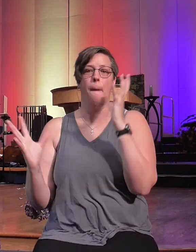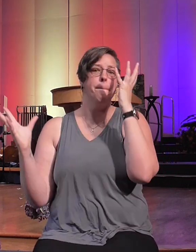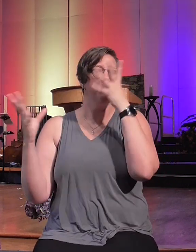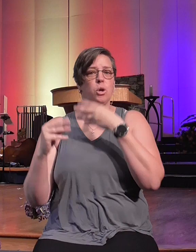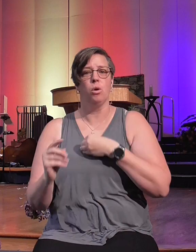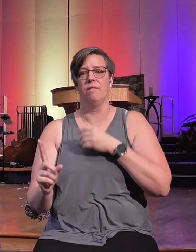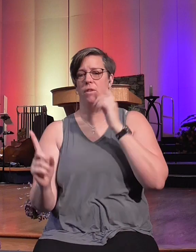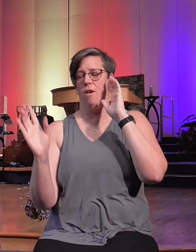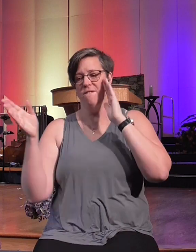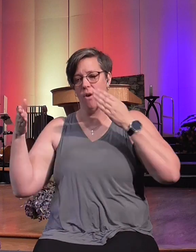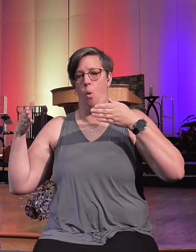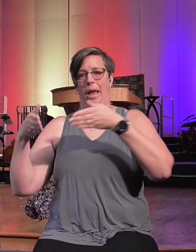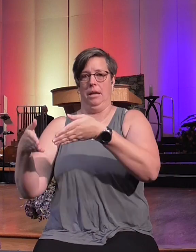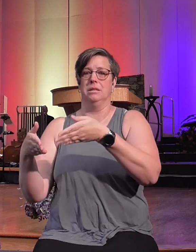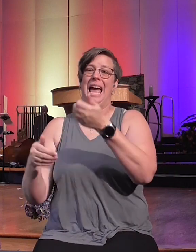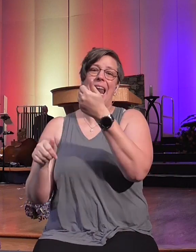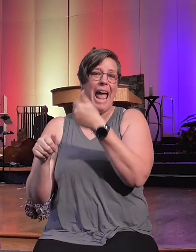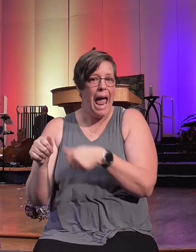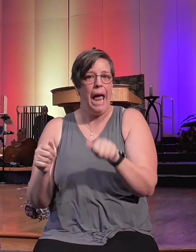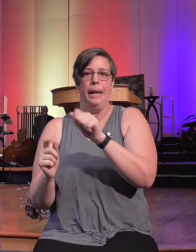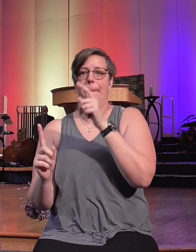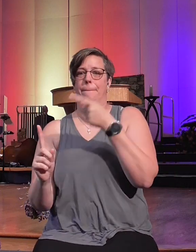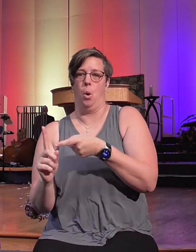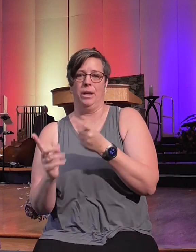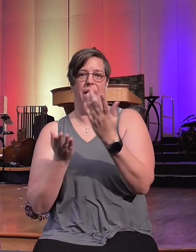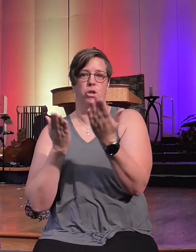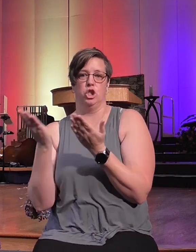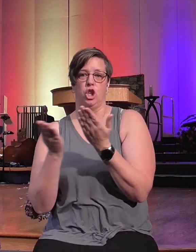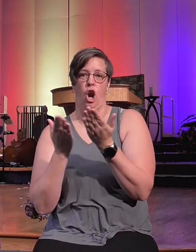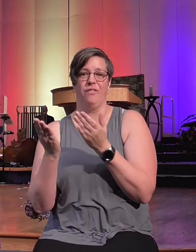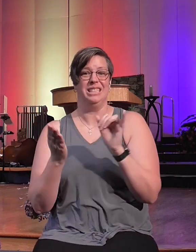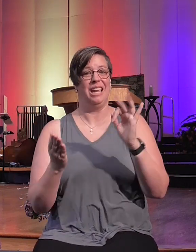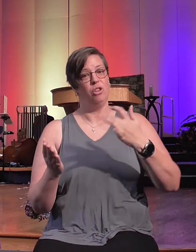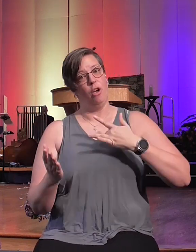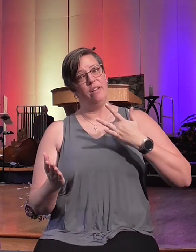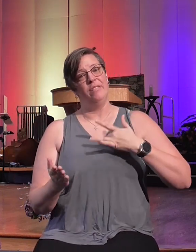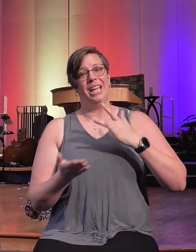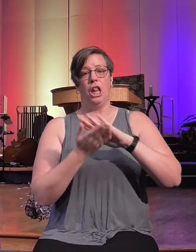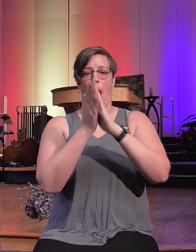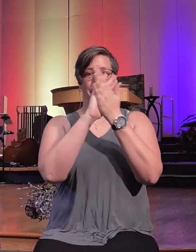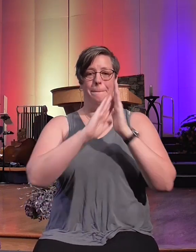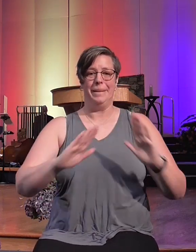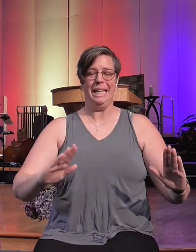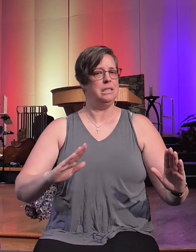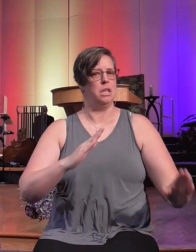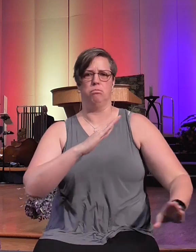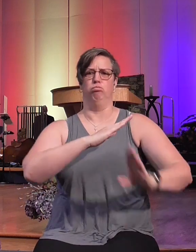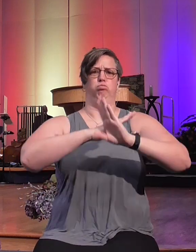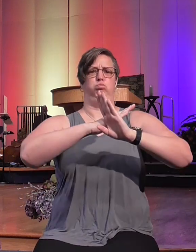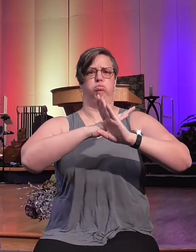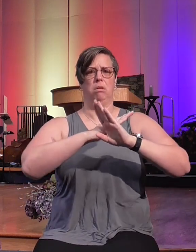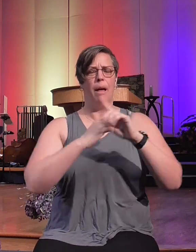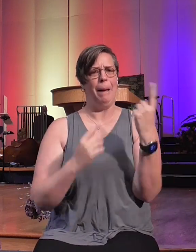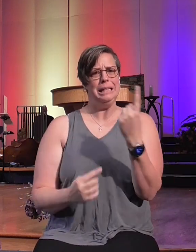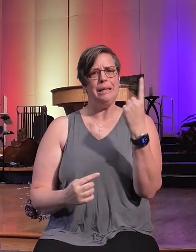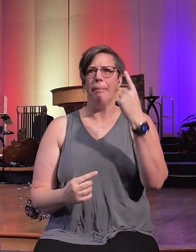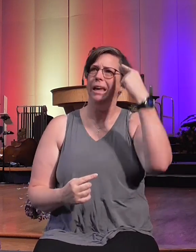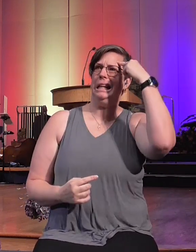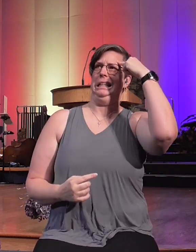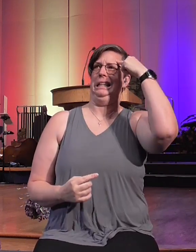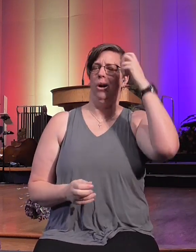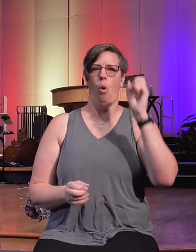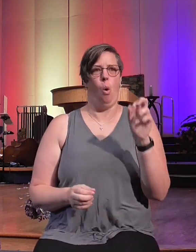so that at any point in our service, if any of us feels that our peace has been disturbed by something we're thinking about